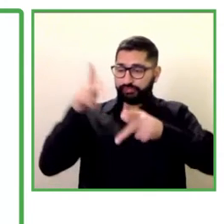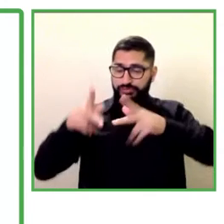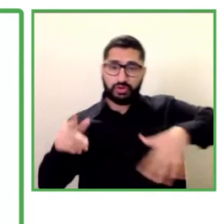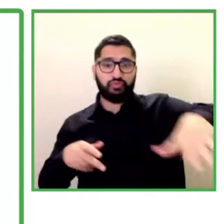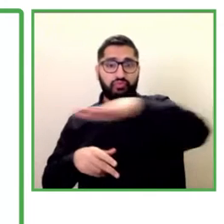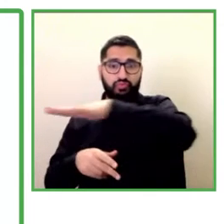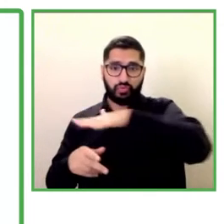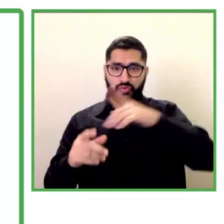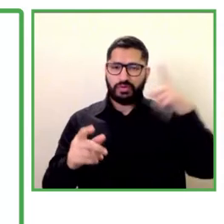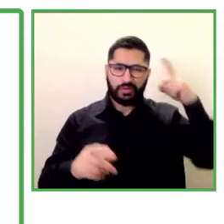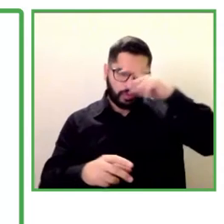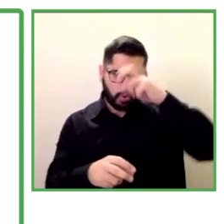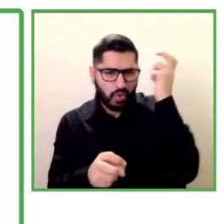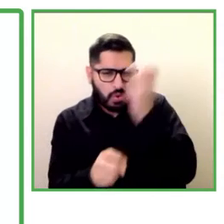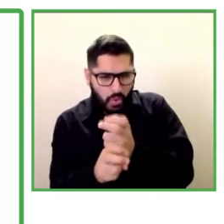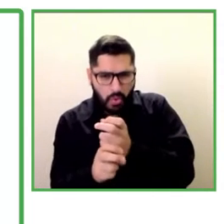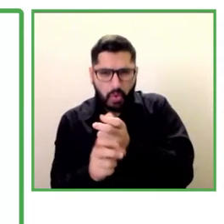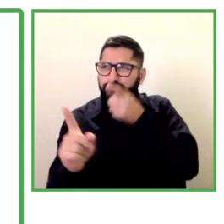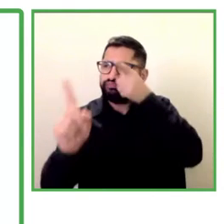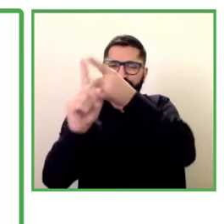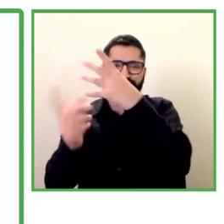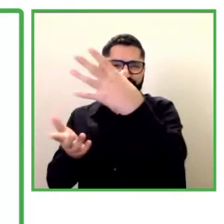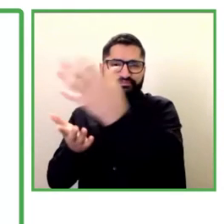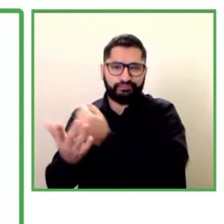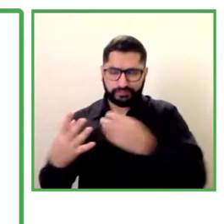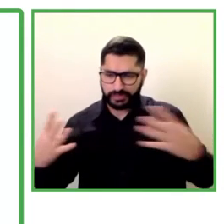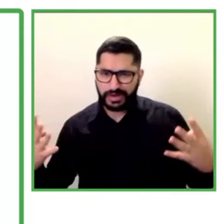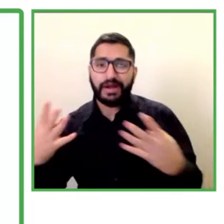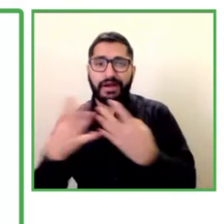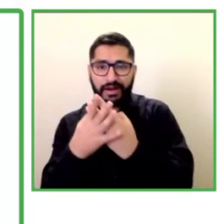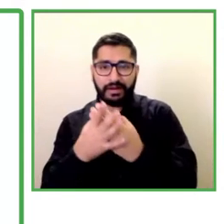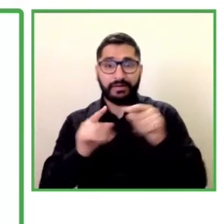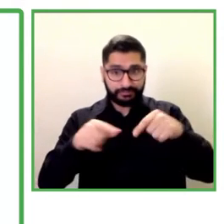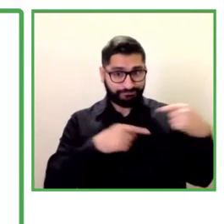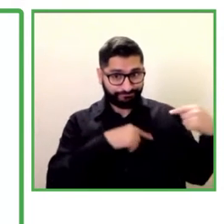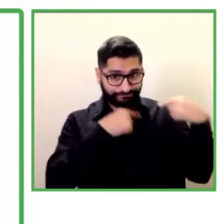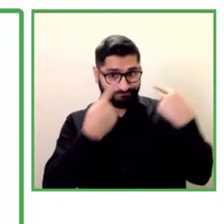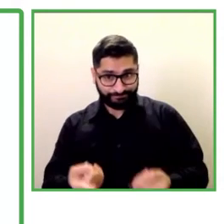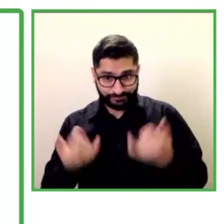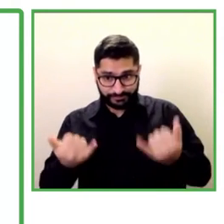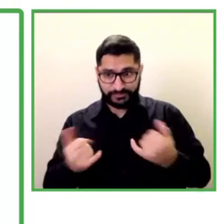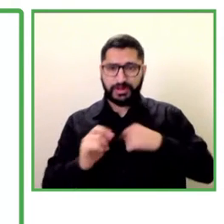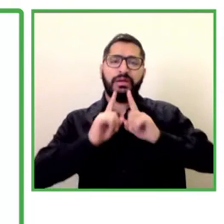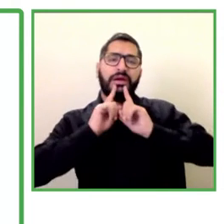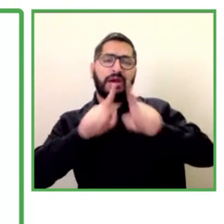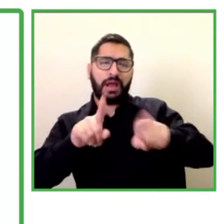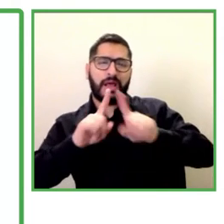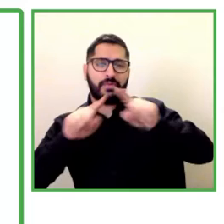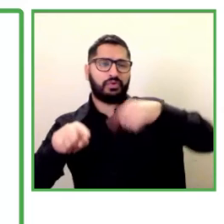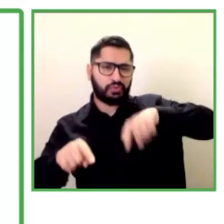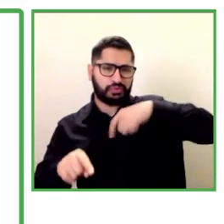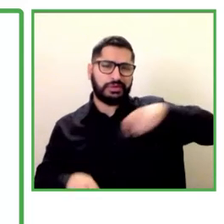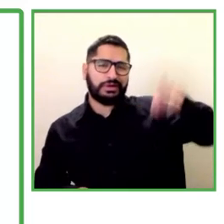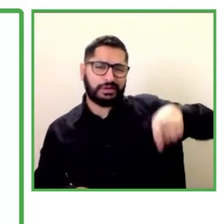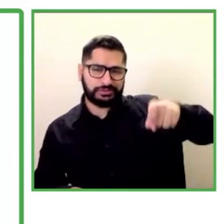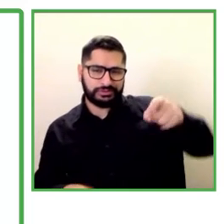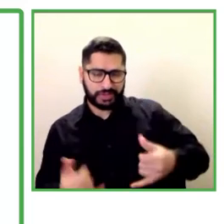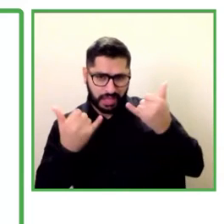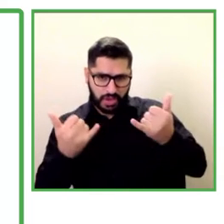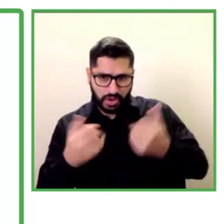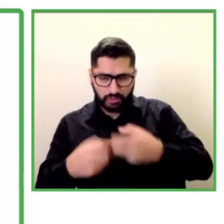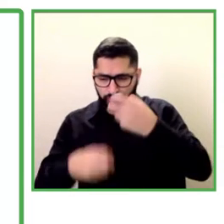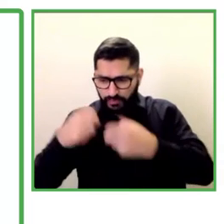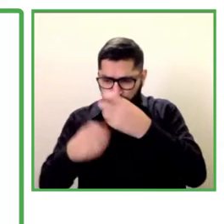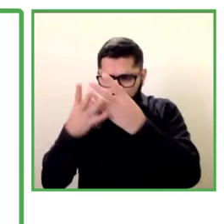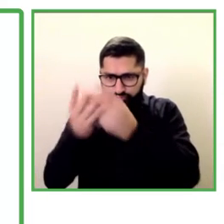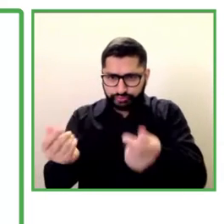only makes the challenge even more complex. So we try to provide a response, a